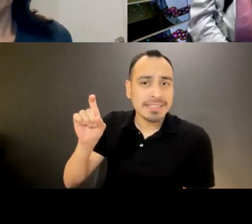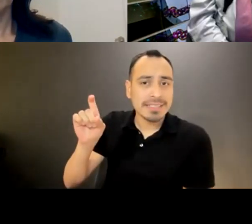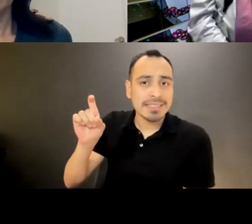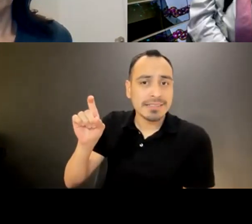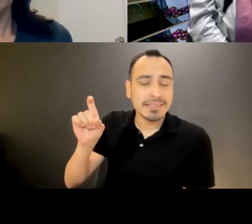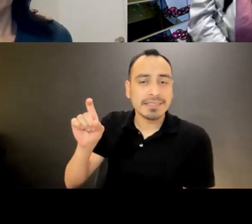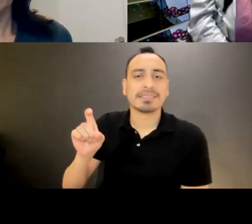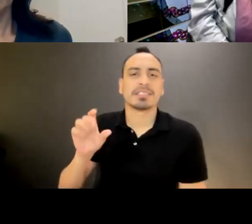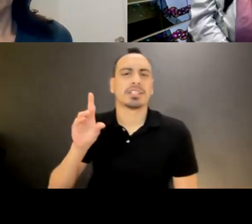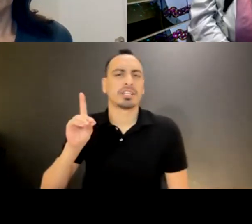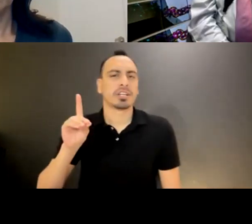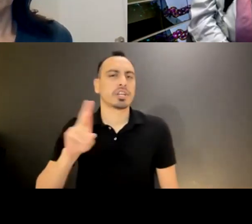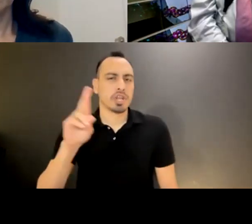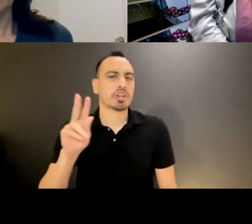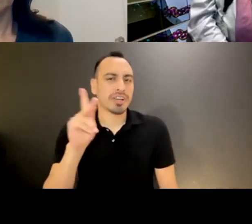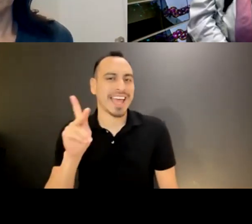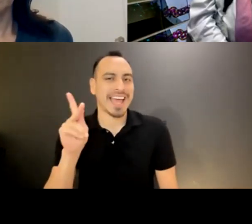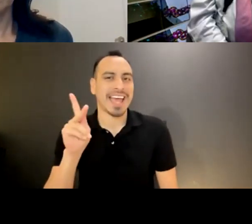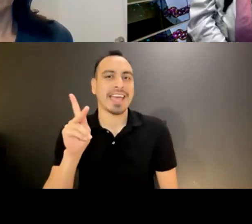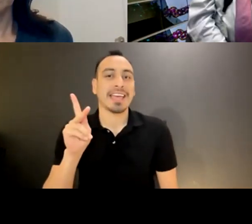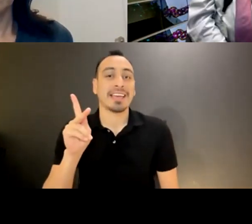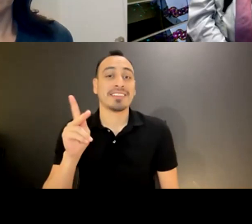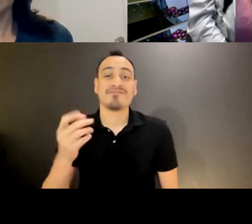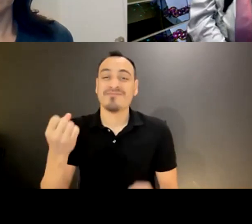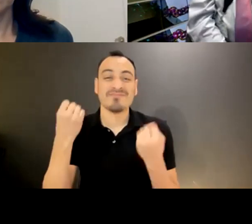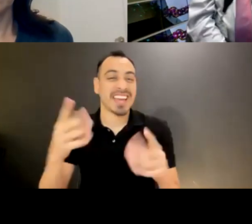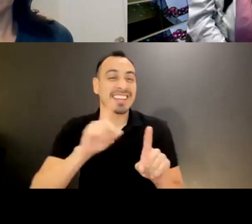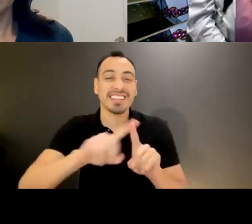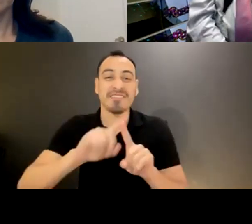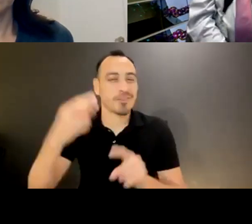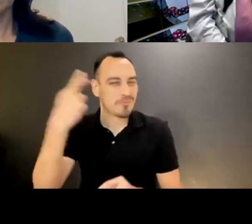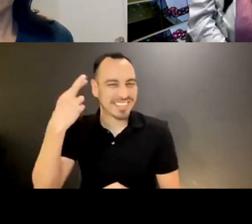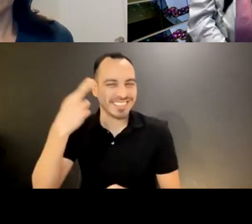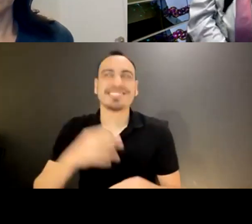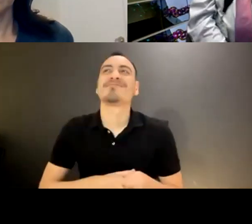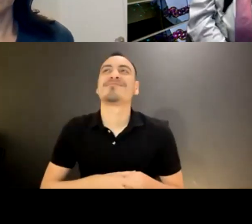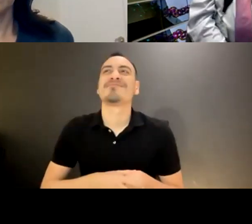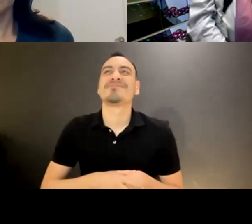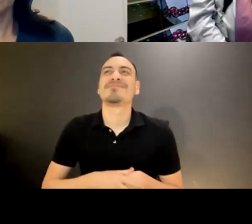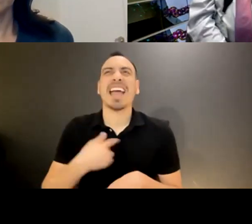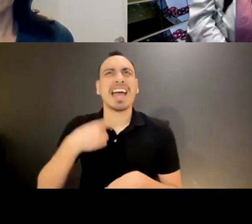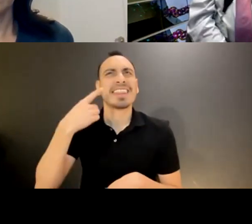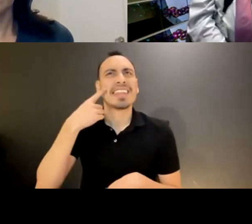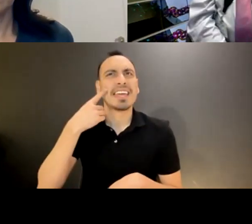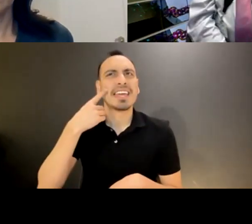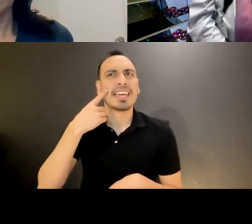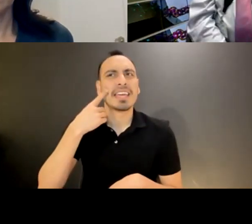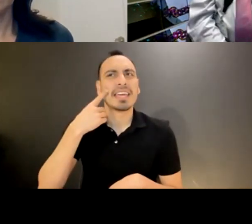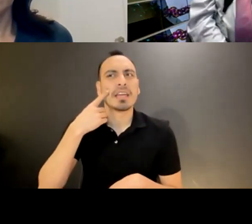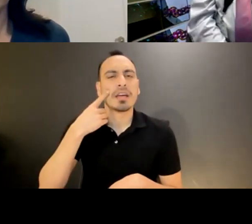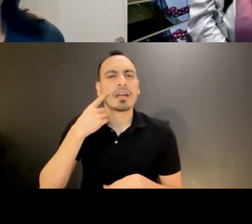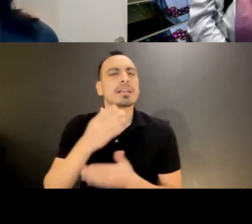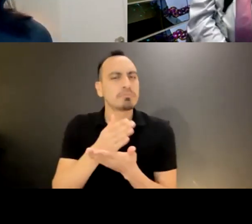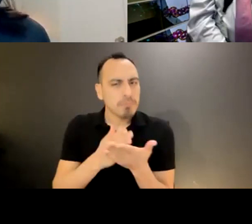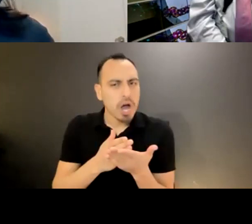So there are a number of factors there. One is that I think actually part of it is a data issue, because